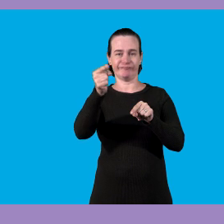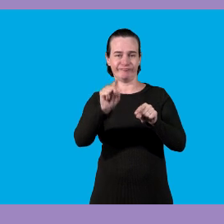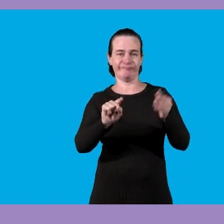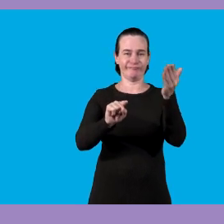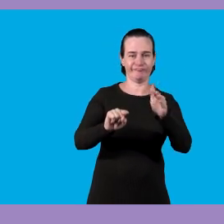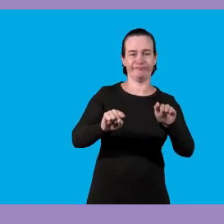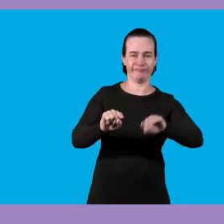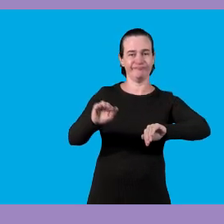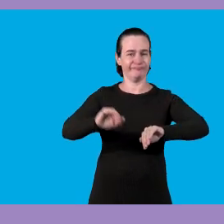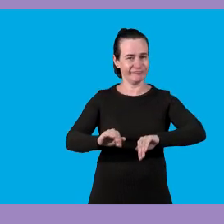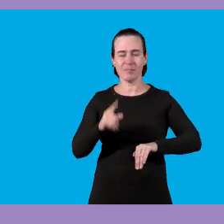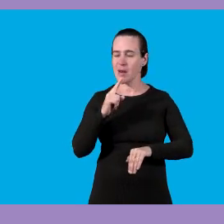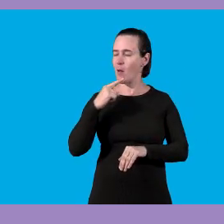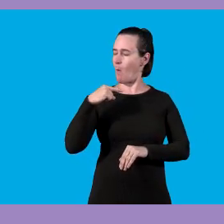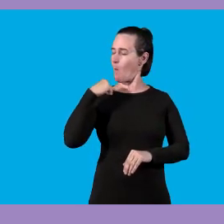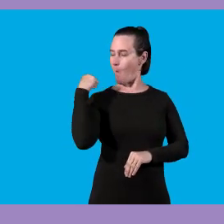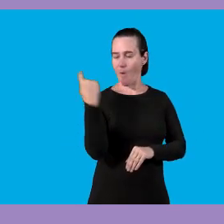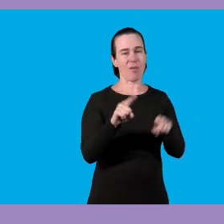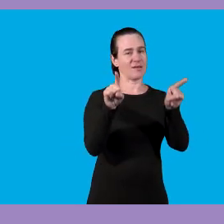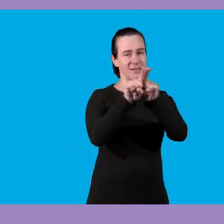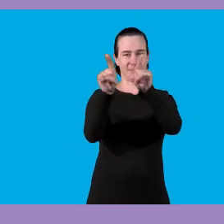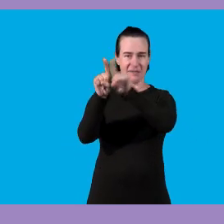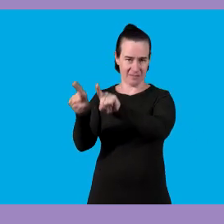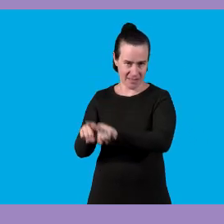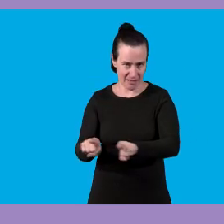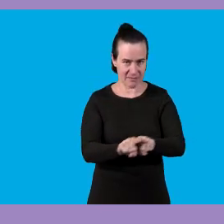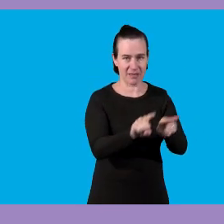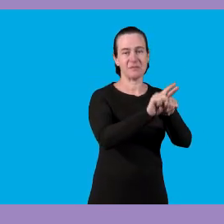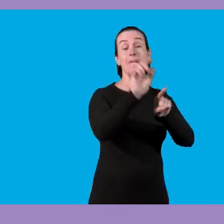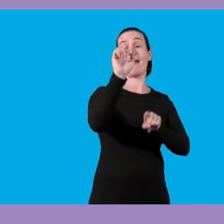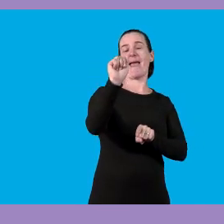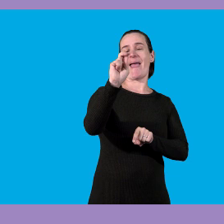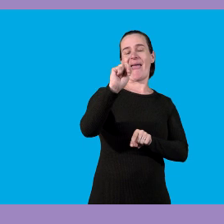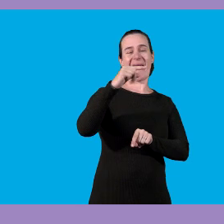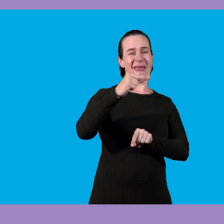is common. So all the angles are equal. By those angles, we are then saying